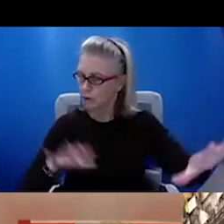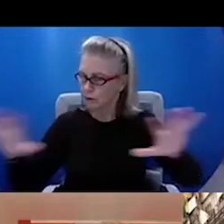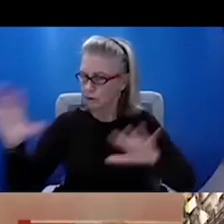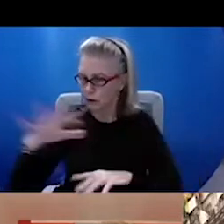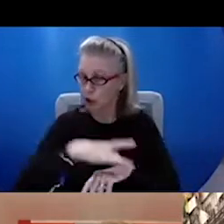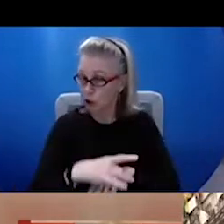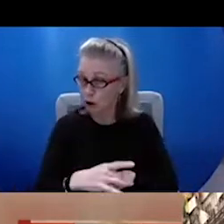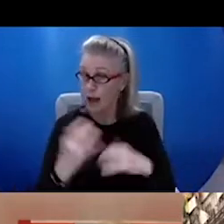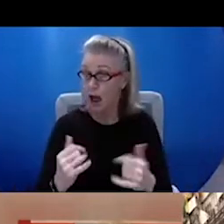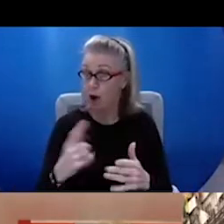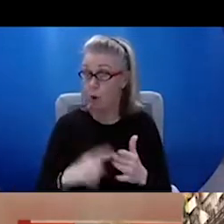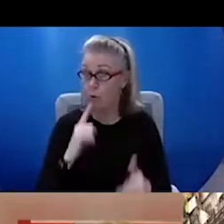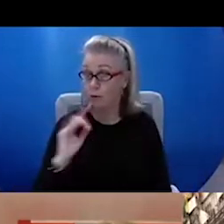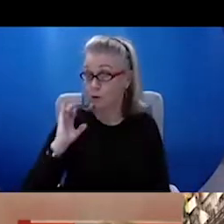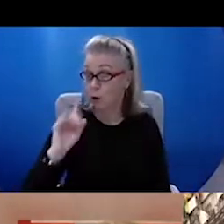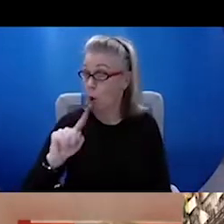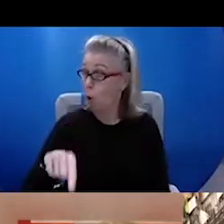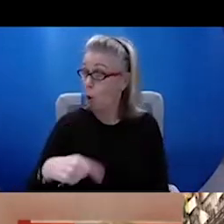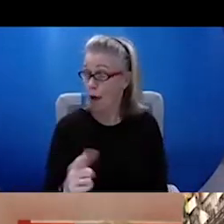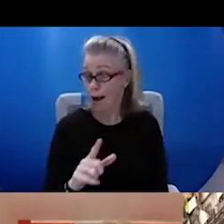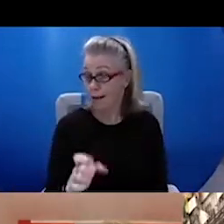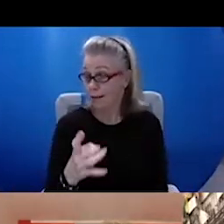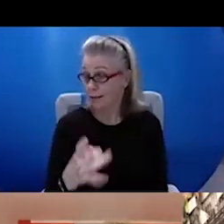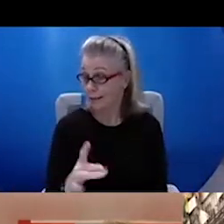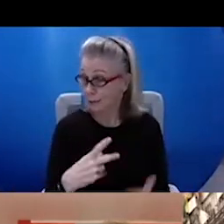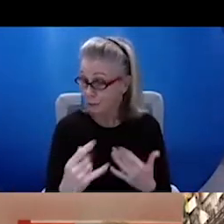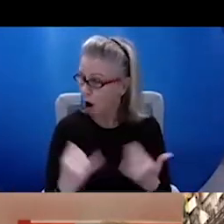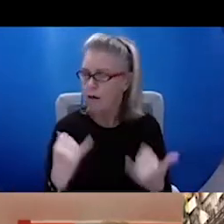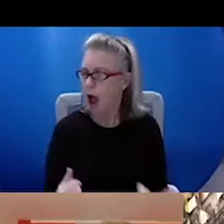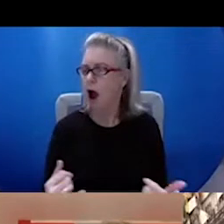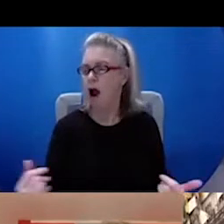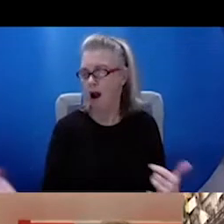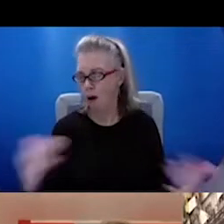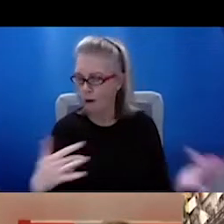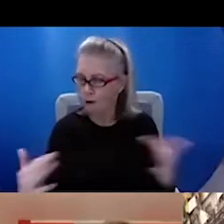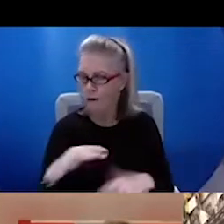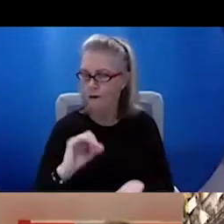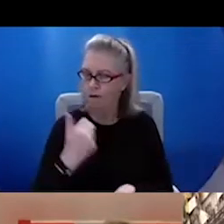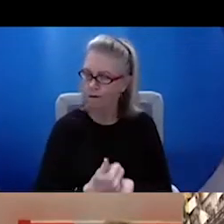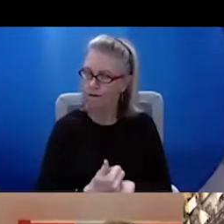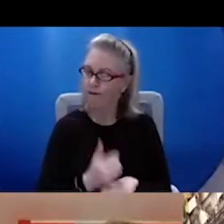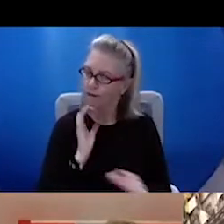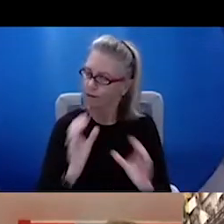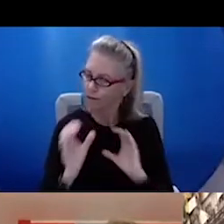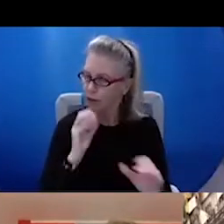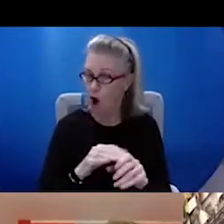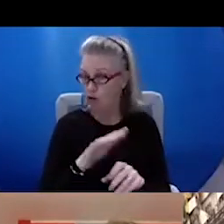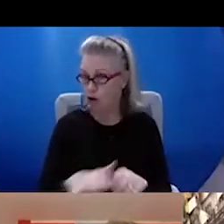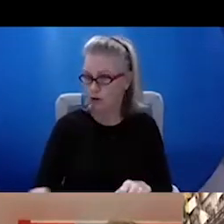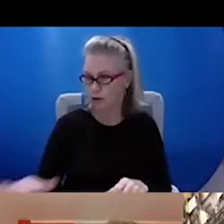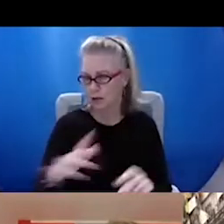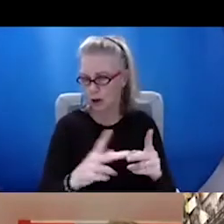what was once only a Le 18 project, and engaged in establishing conversations across